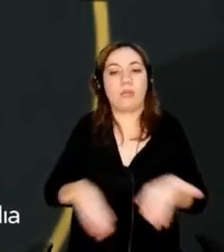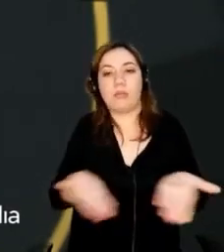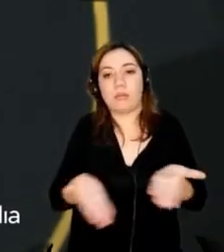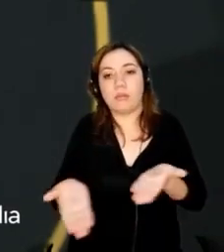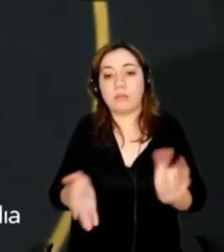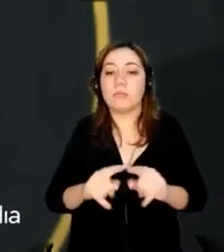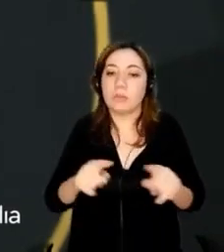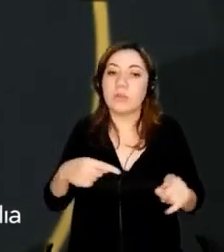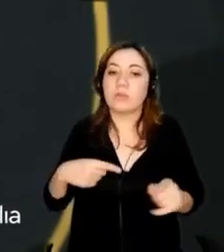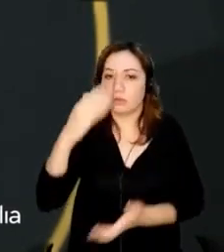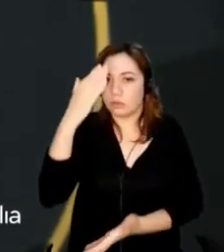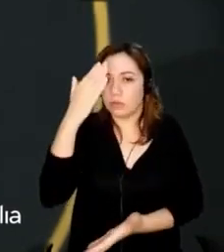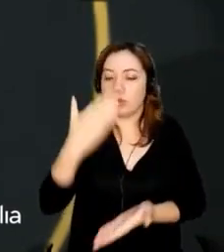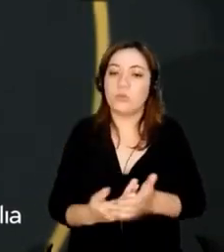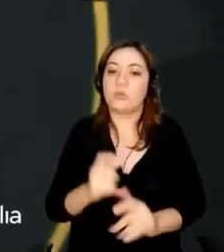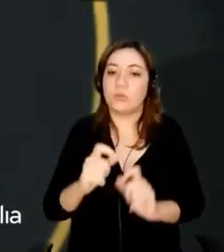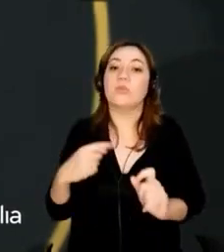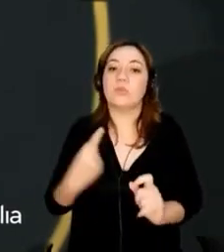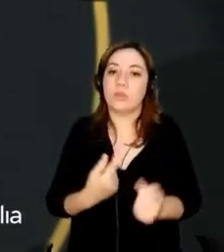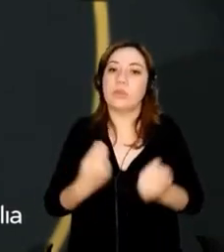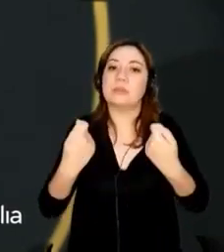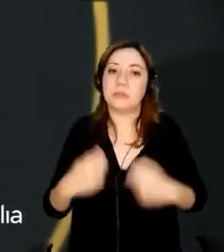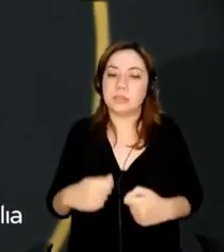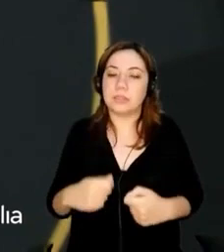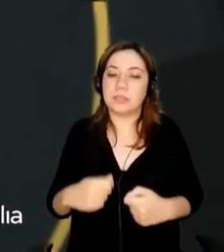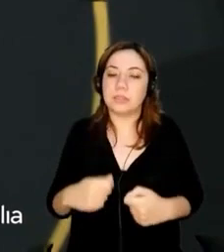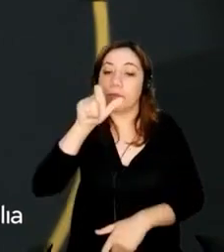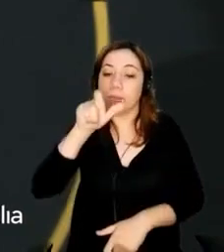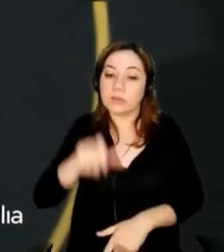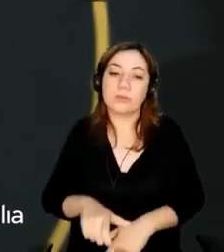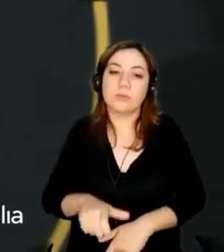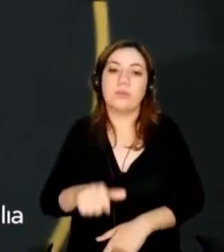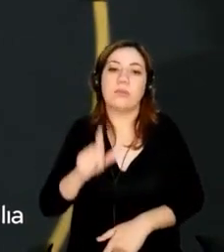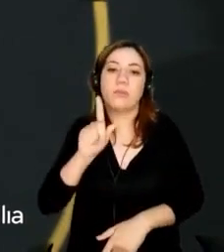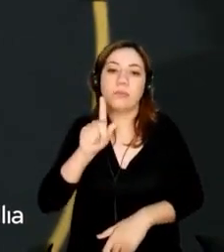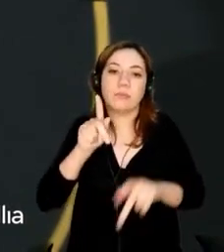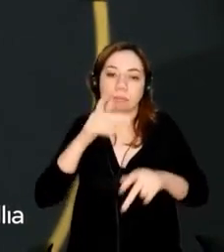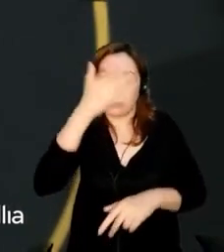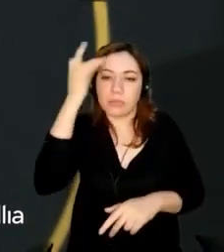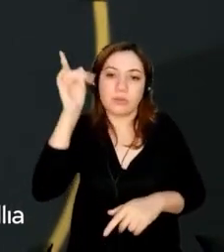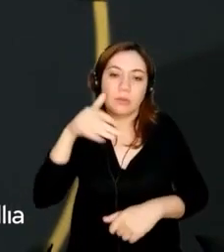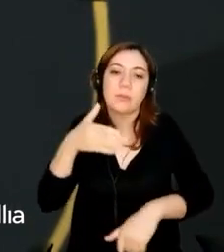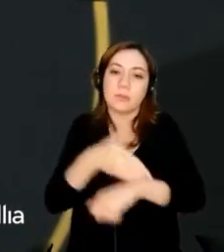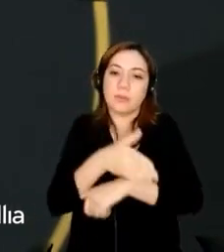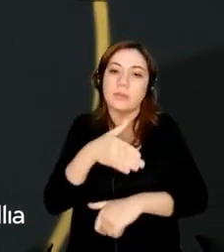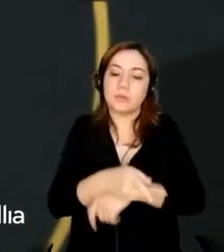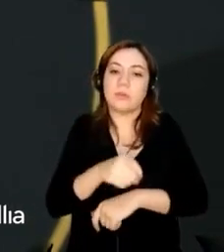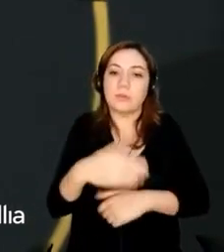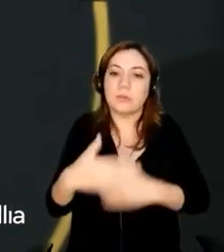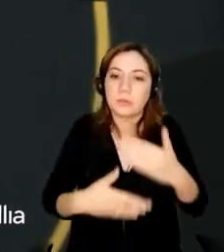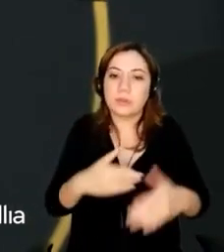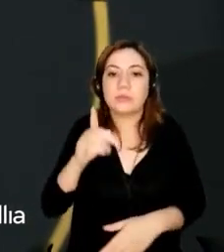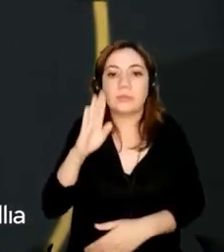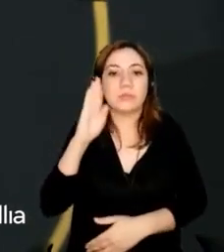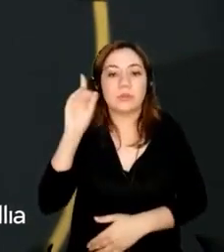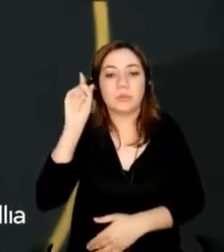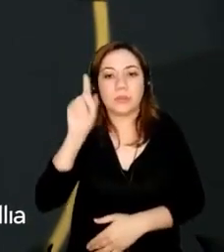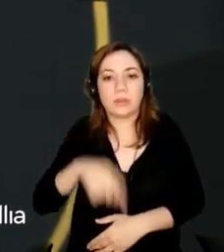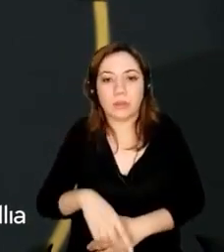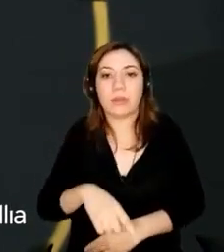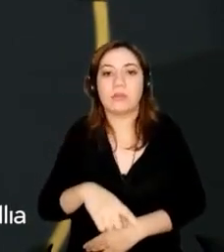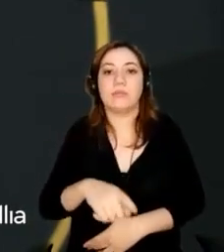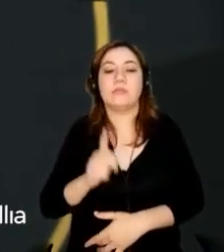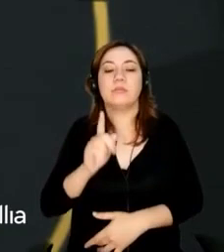people as part of this, part of the process, especially in customer service. So we have this really amazing customer